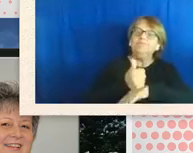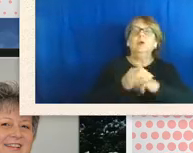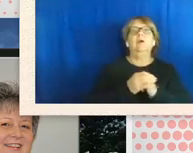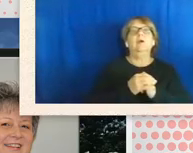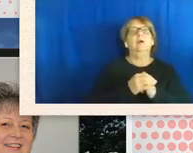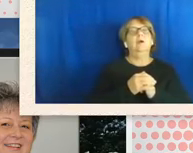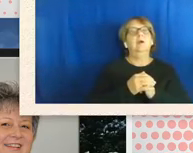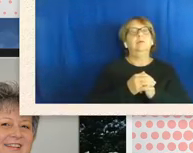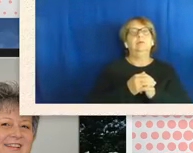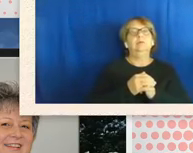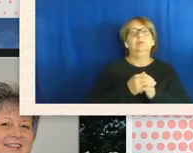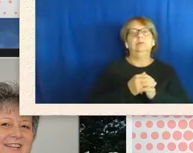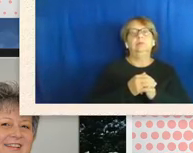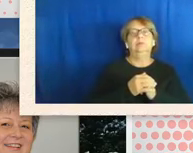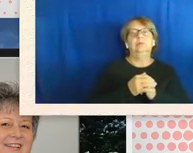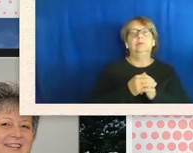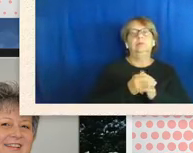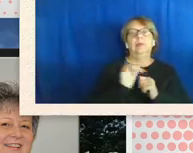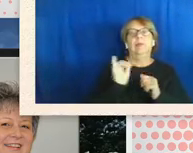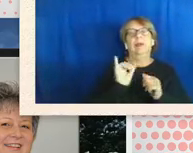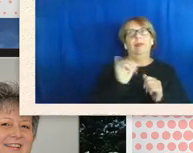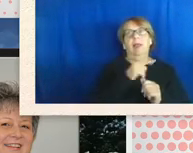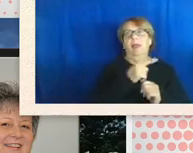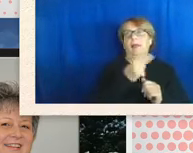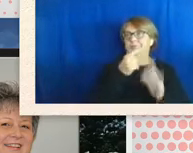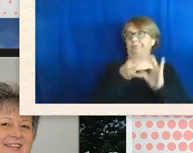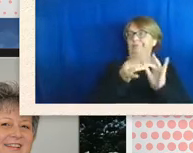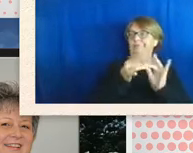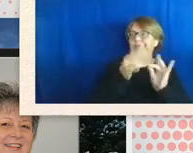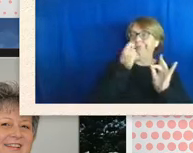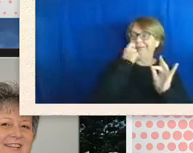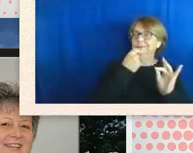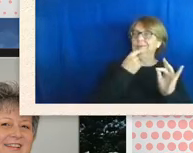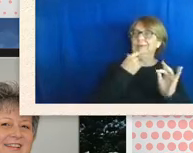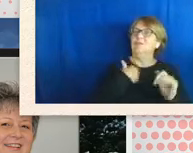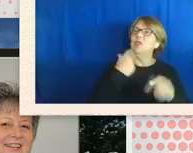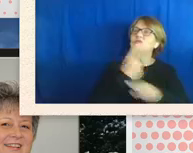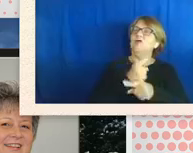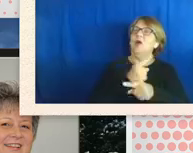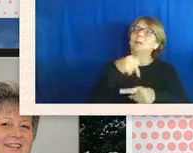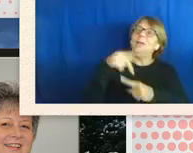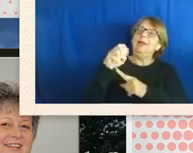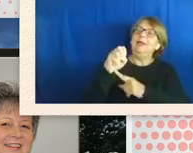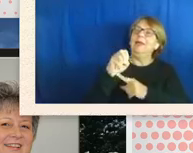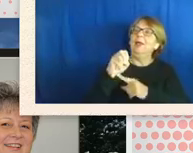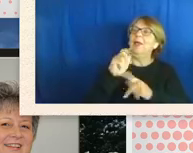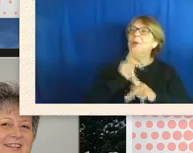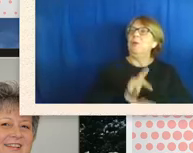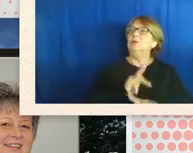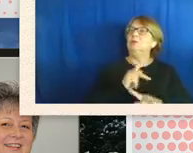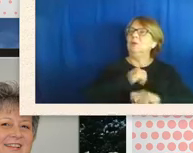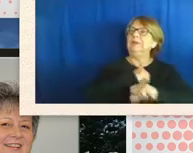said, they have proper personal protection equipment for the providers as well as